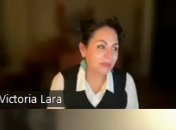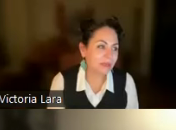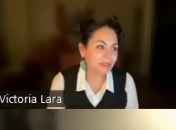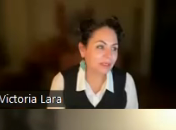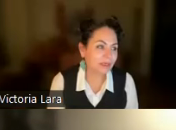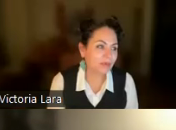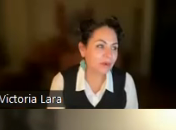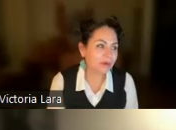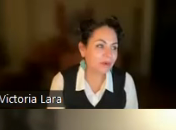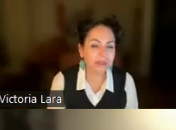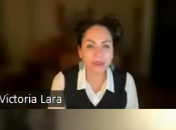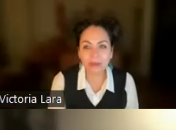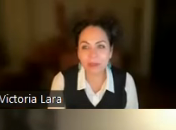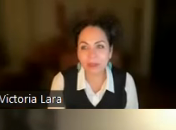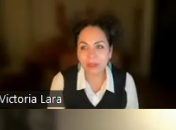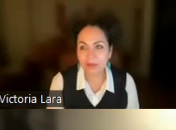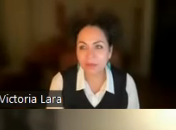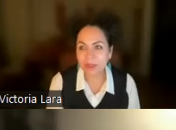you very much.